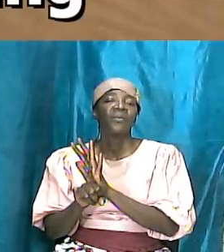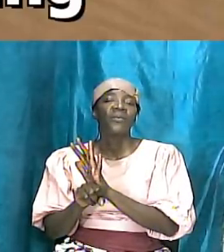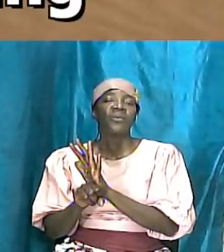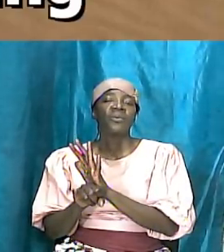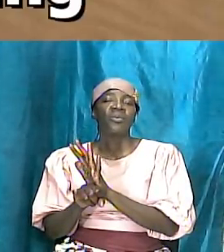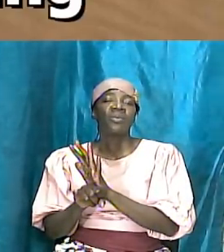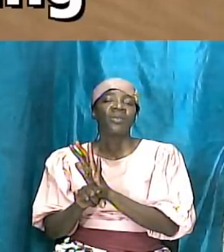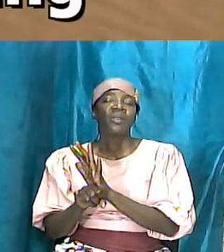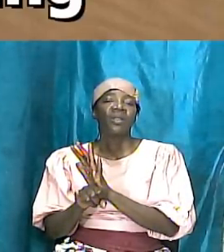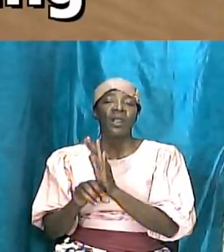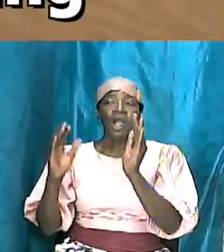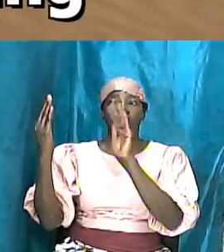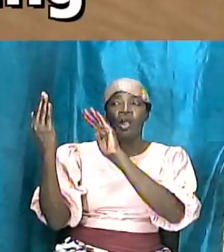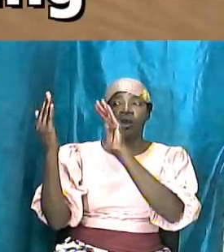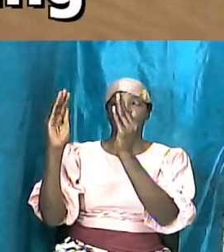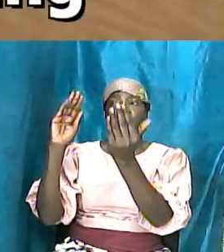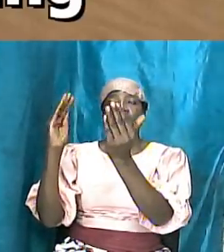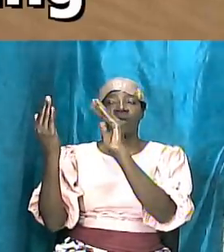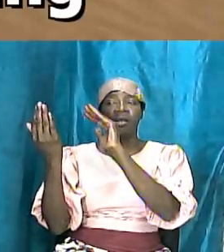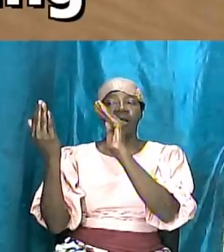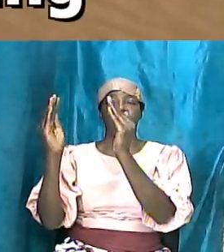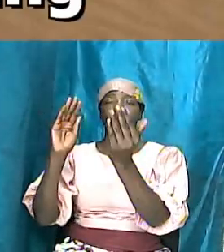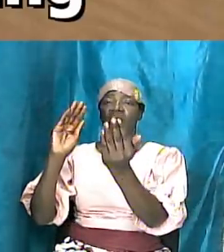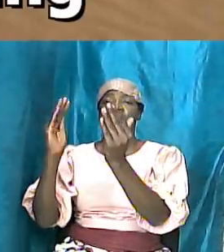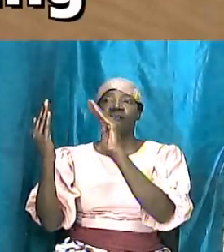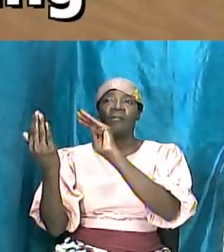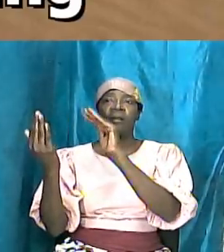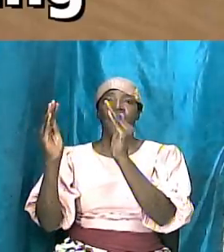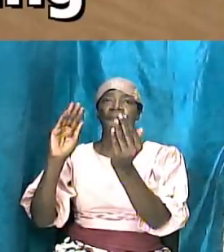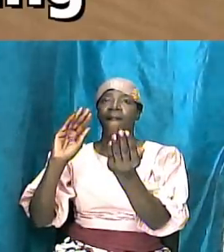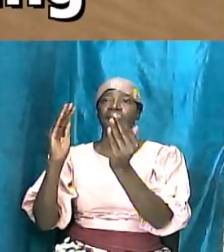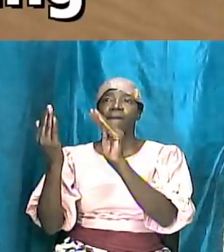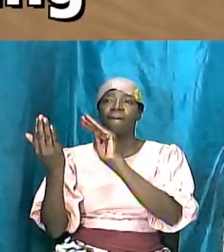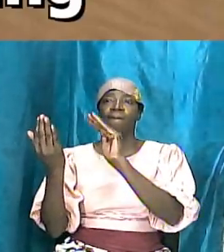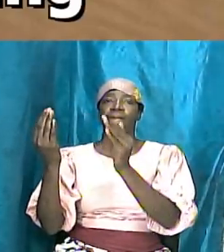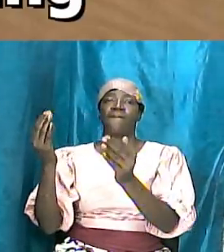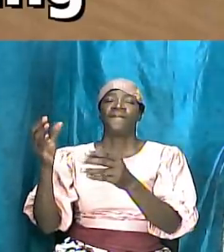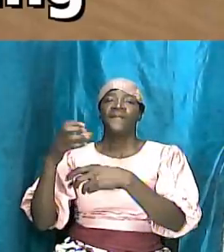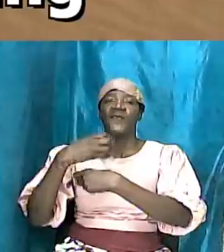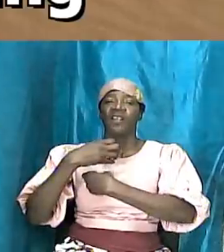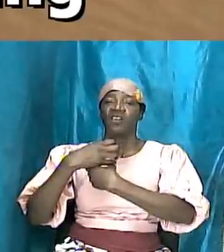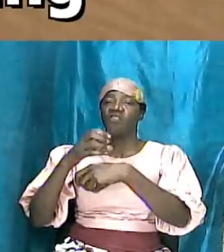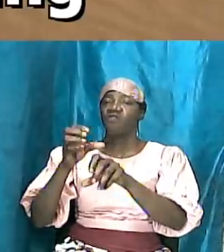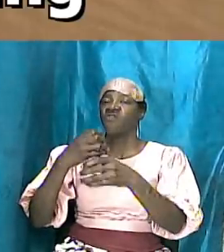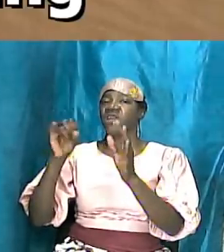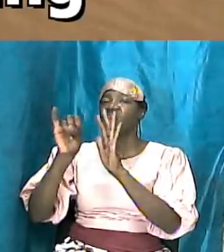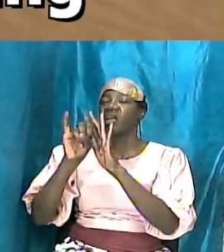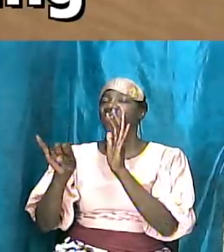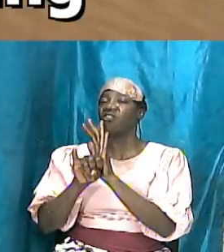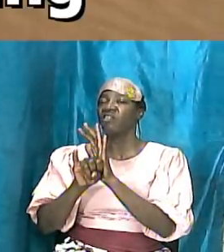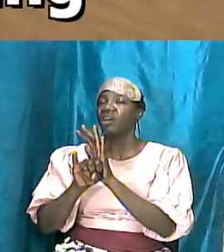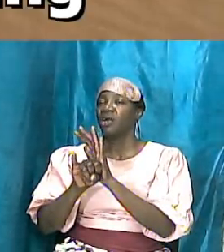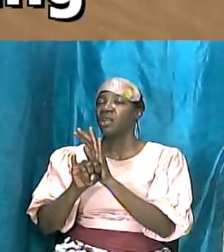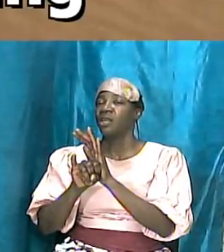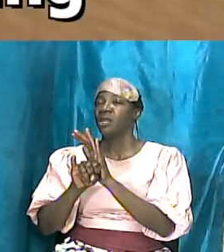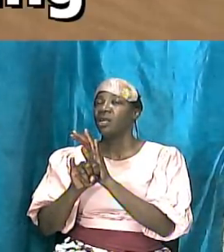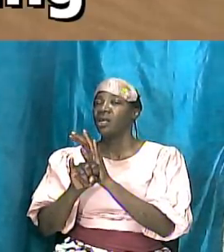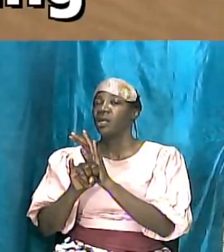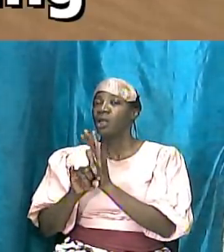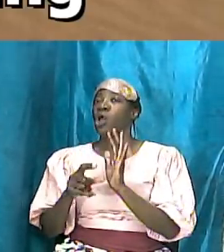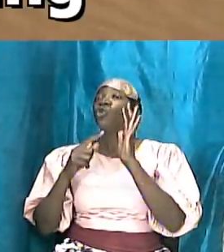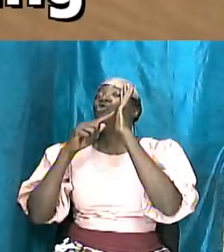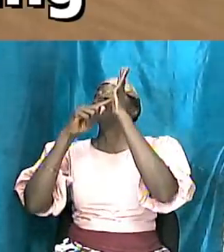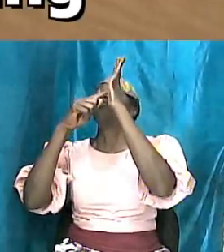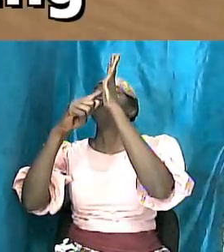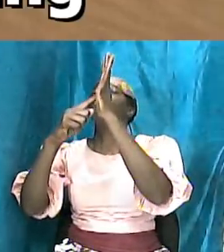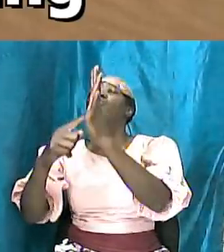before, are parallel to one another. Creation literally points us, in terms